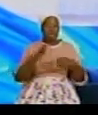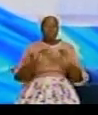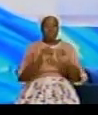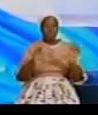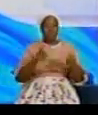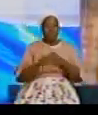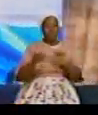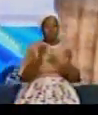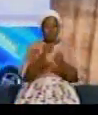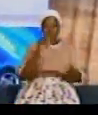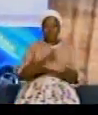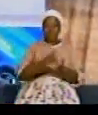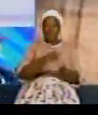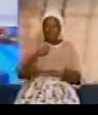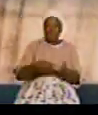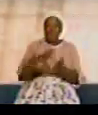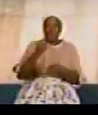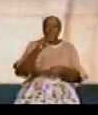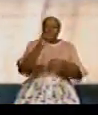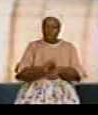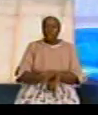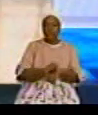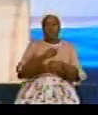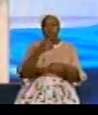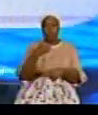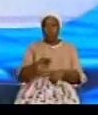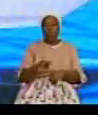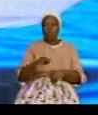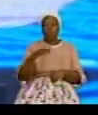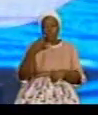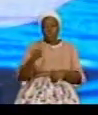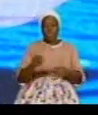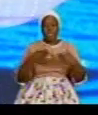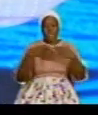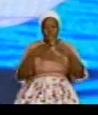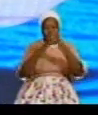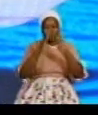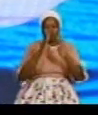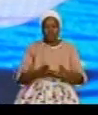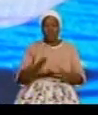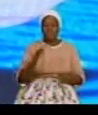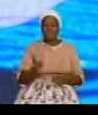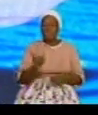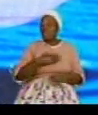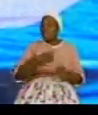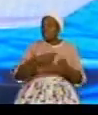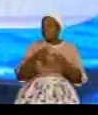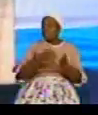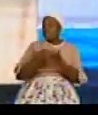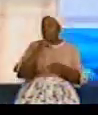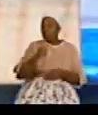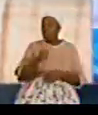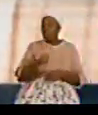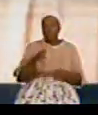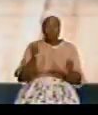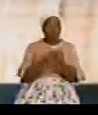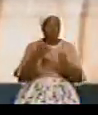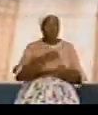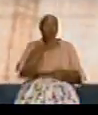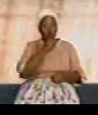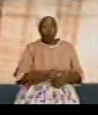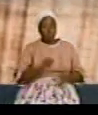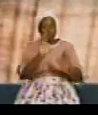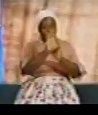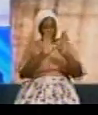the doctors. This is the tradition of the elders. And it is not in the old